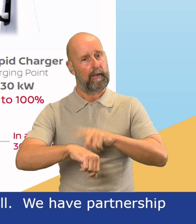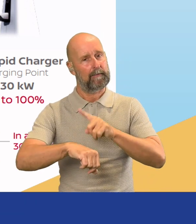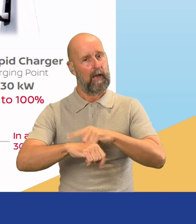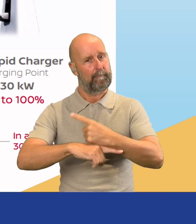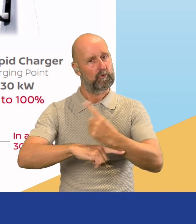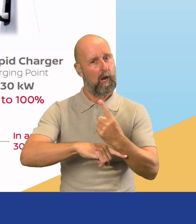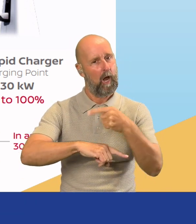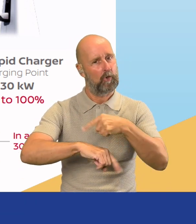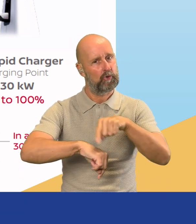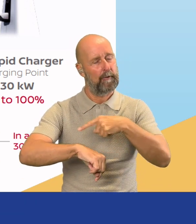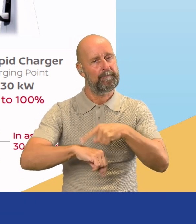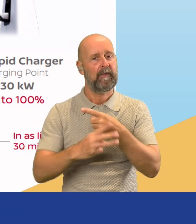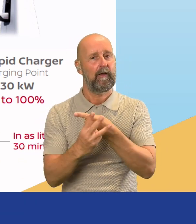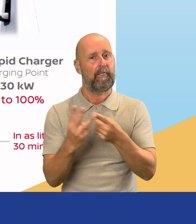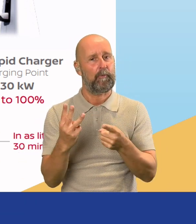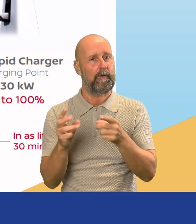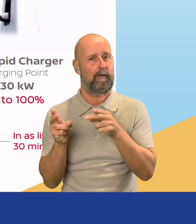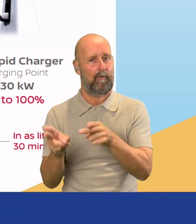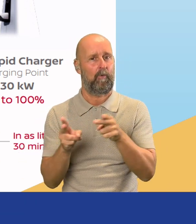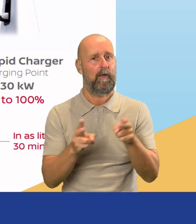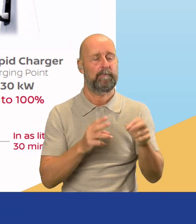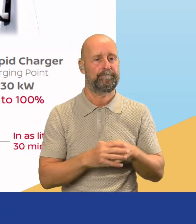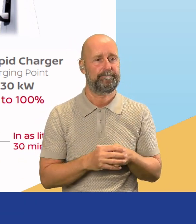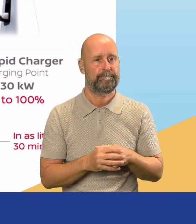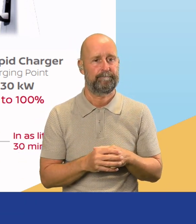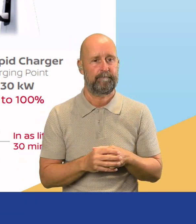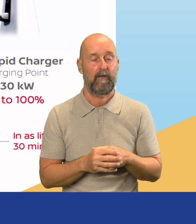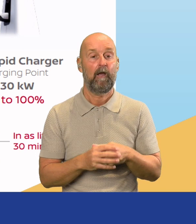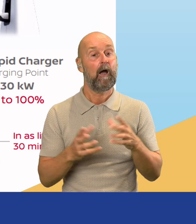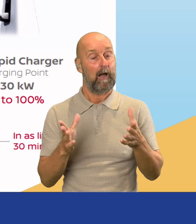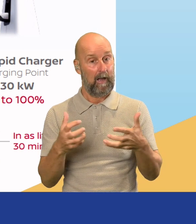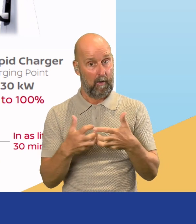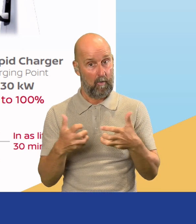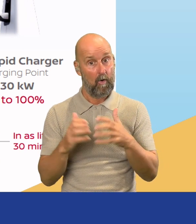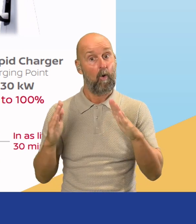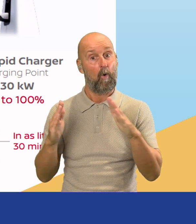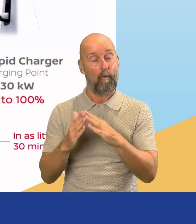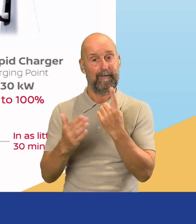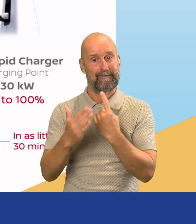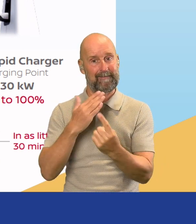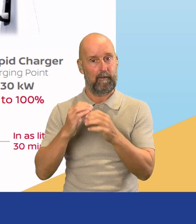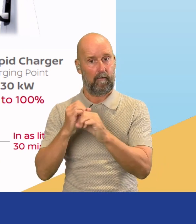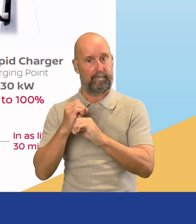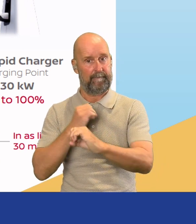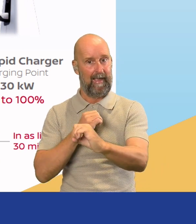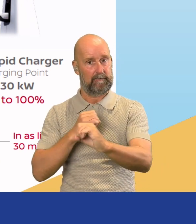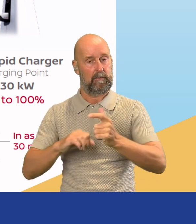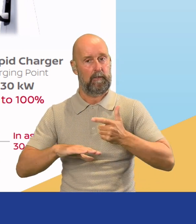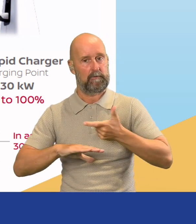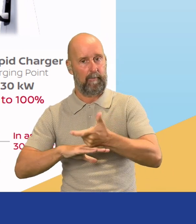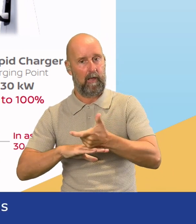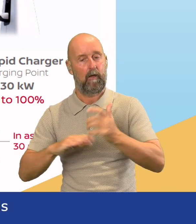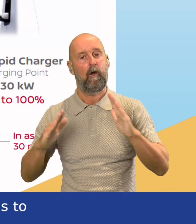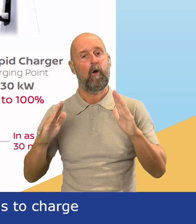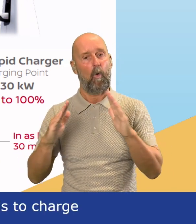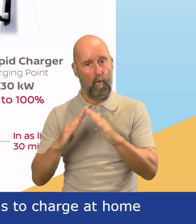deliver, there are three kind of ways you can charge an Aria. The first one is to charge at home on your single-phase supply. So your home